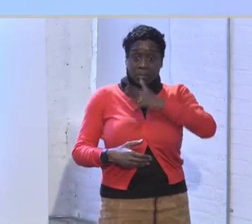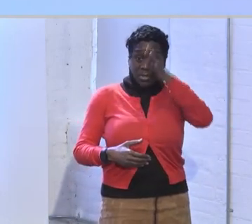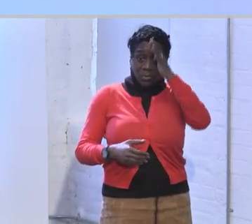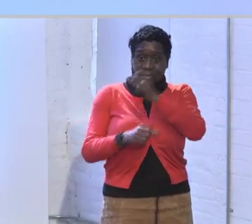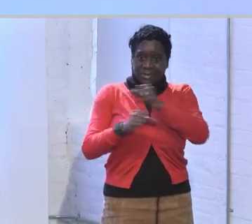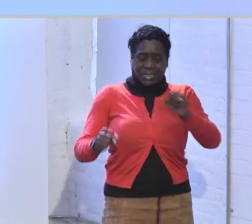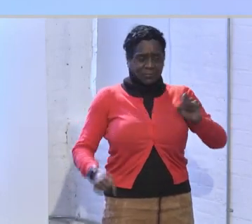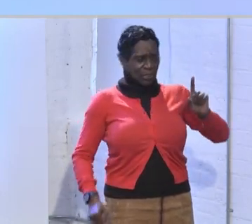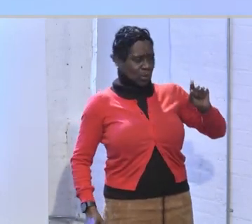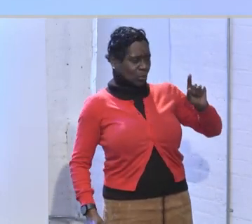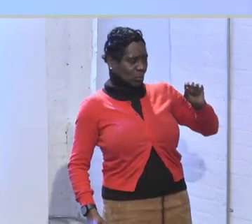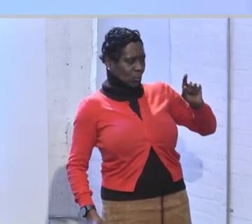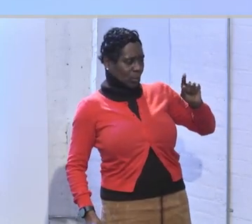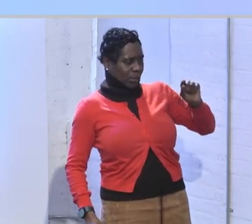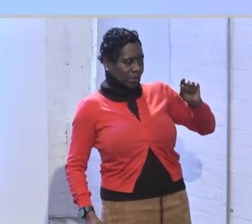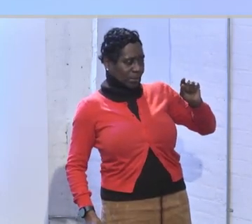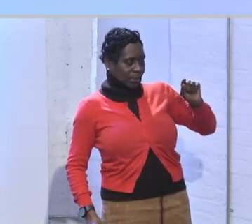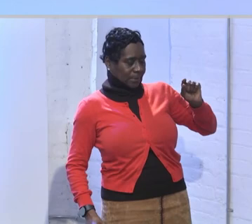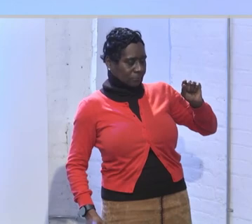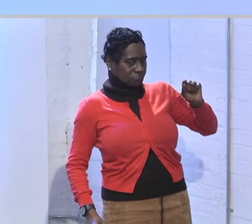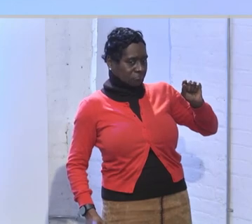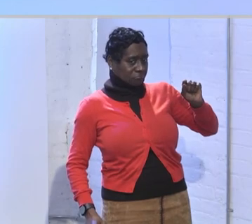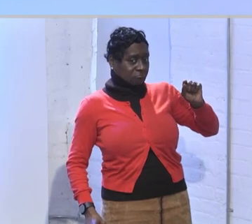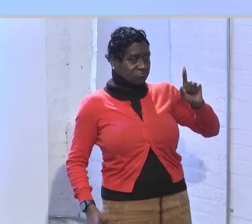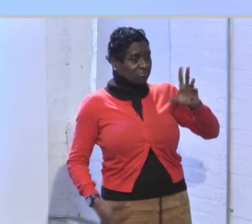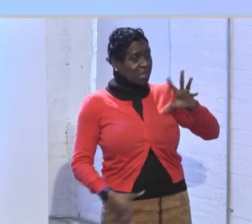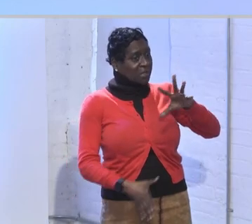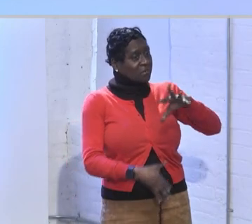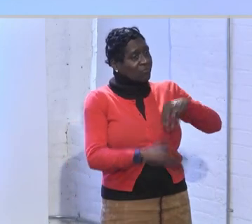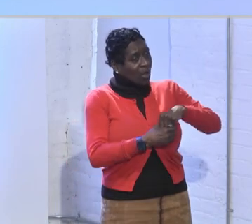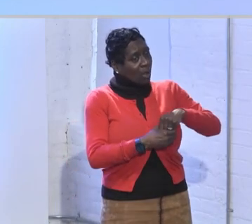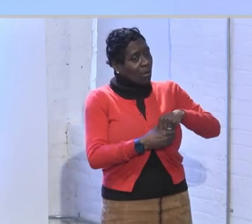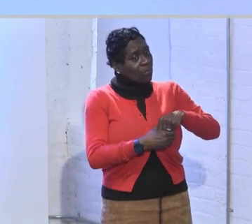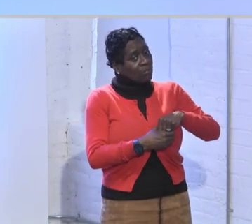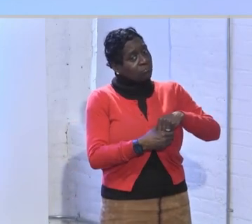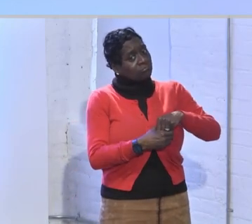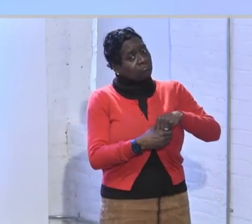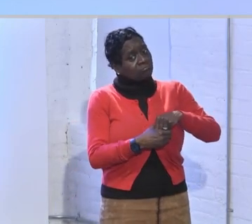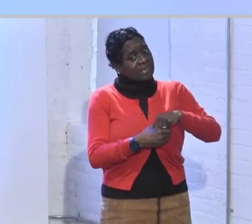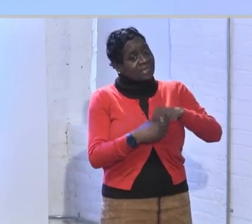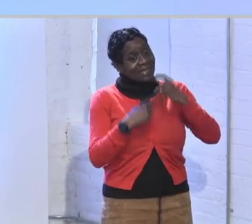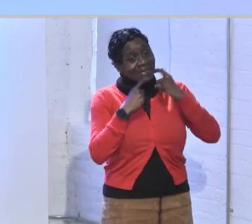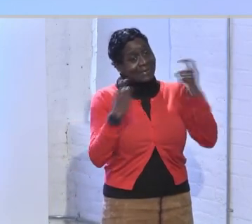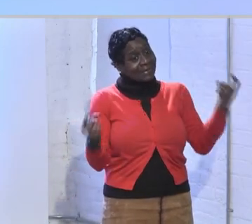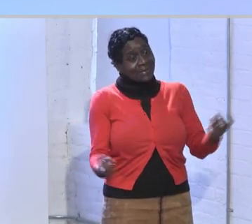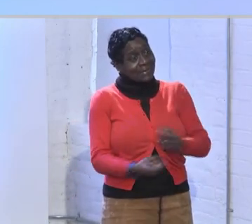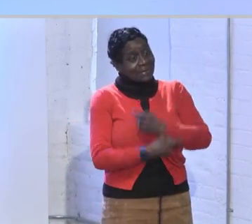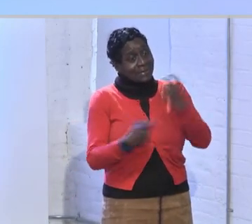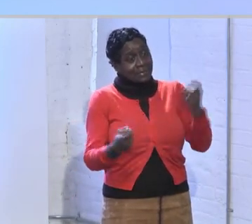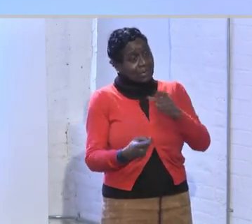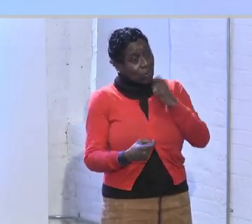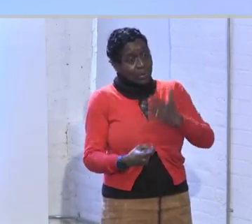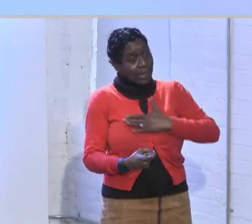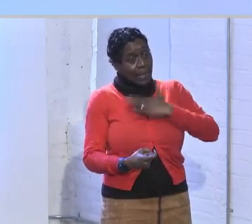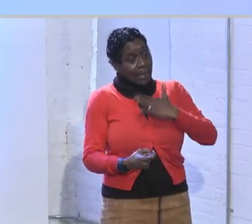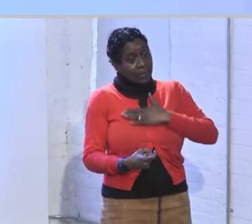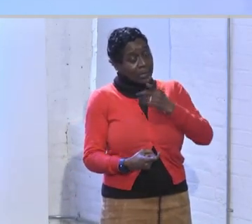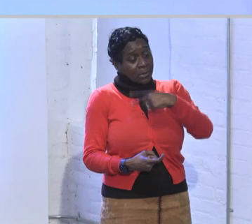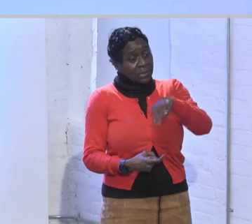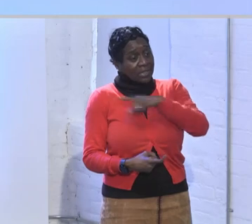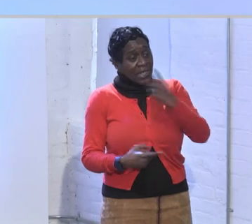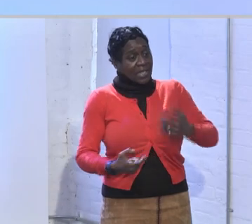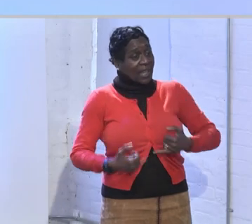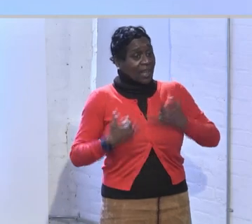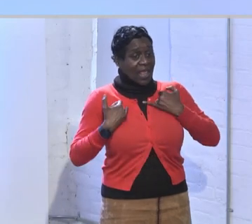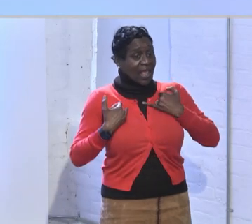their 20s. And so they'd gotten involved in some things, in some sin that just didn't bring happiness to them. And they had a lifestyle